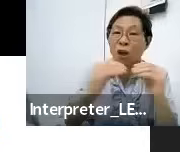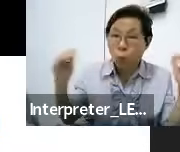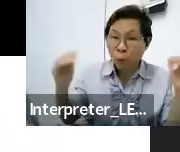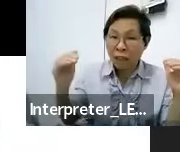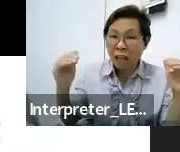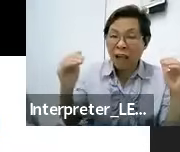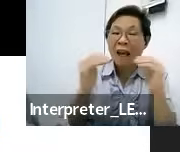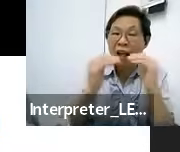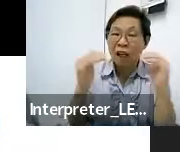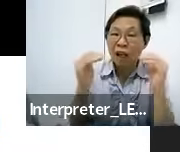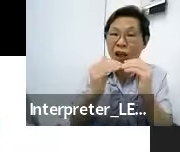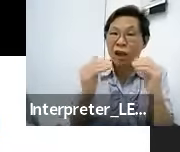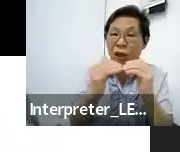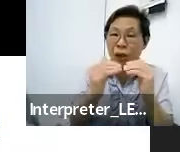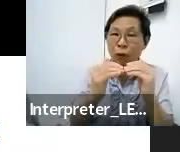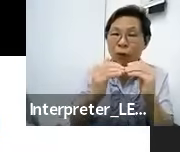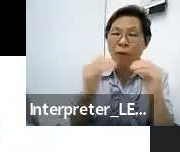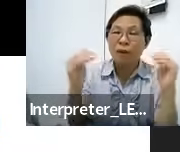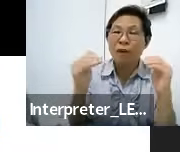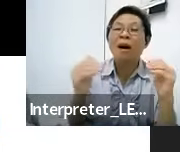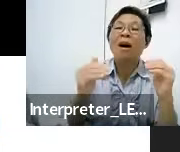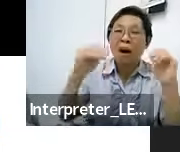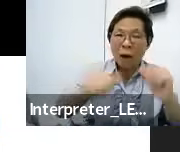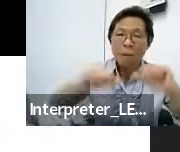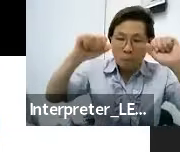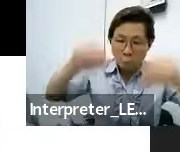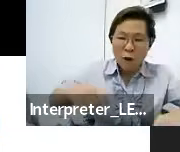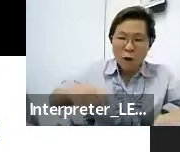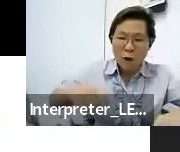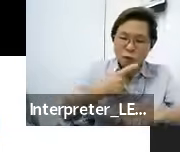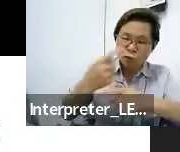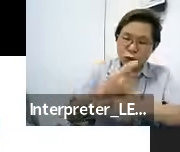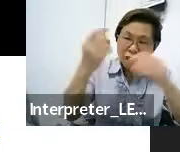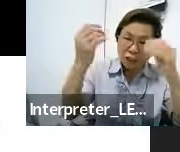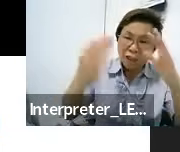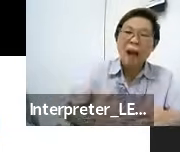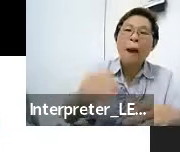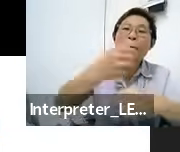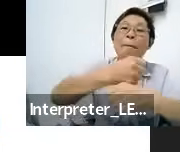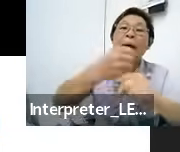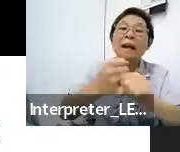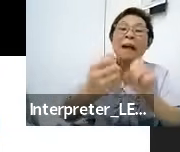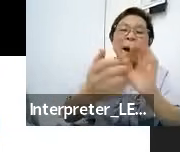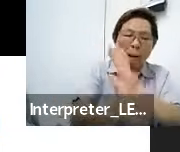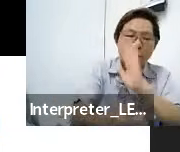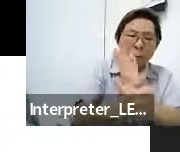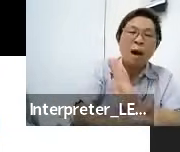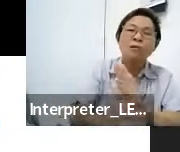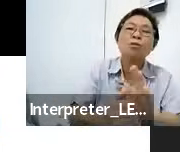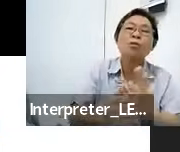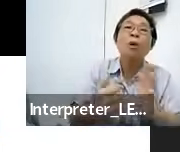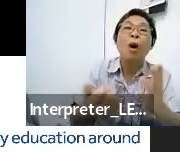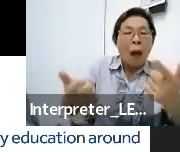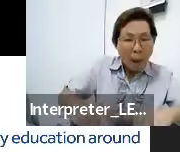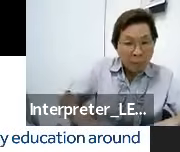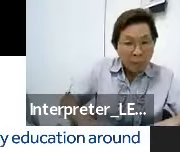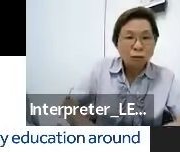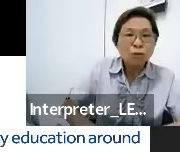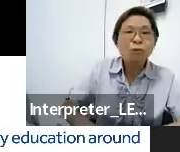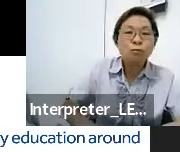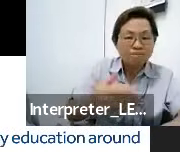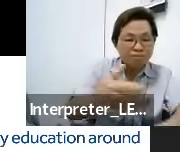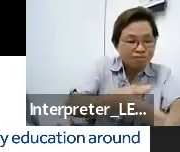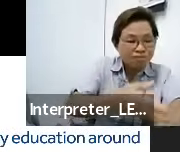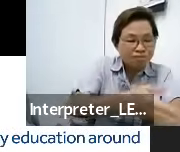have the ability to train our teachers and build capacity to make that happen. We've